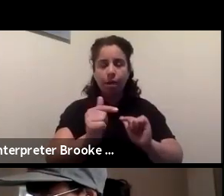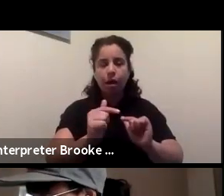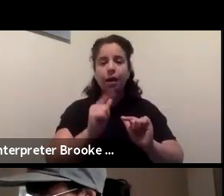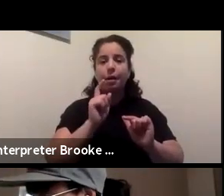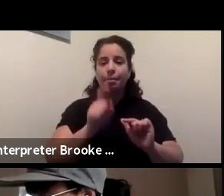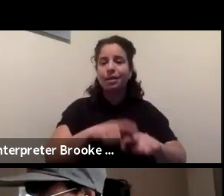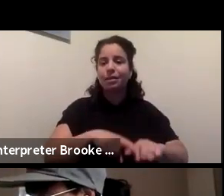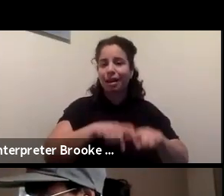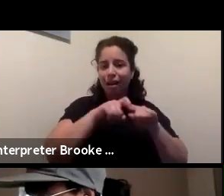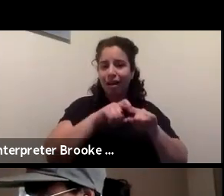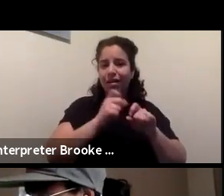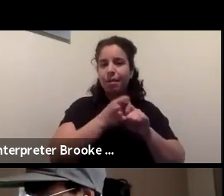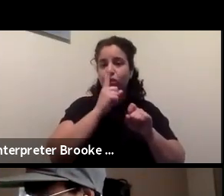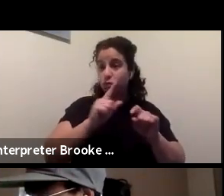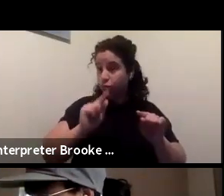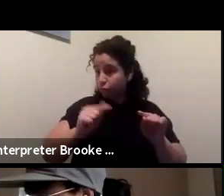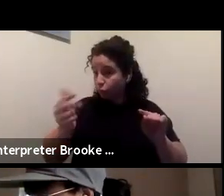that are